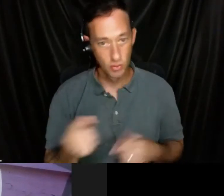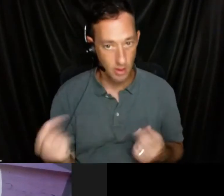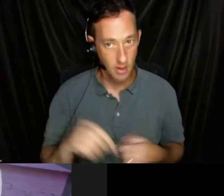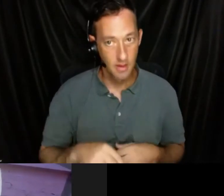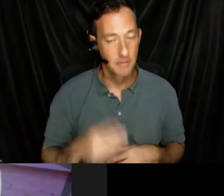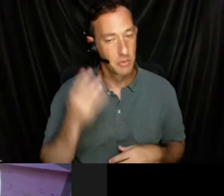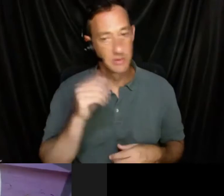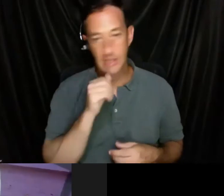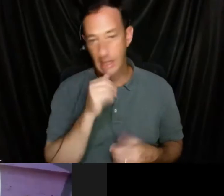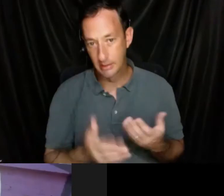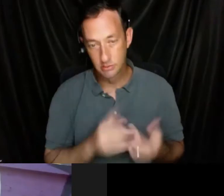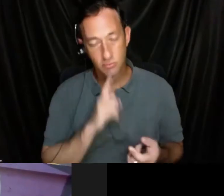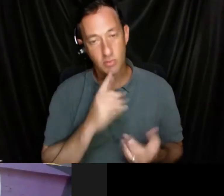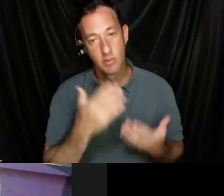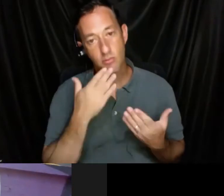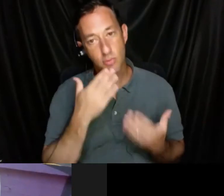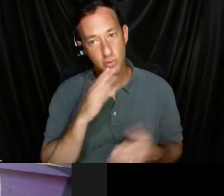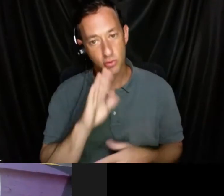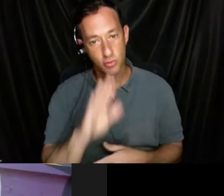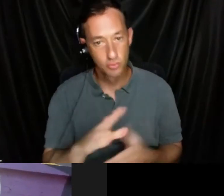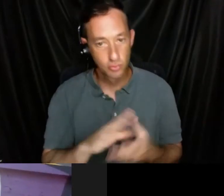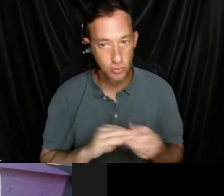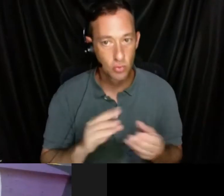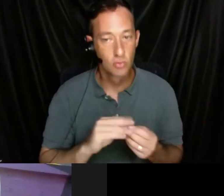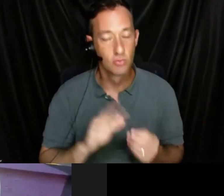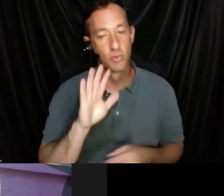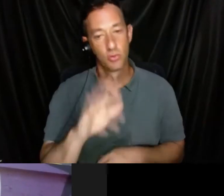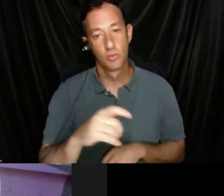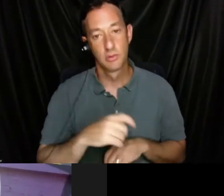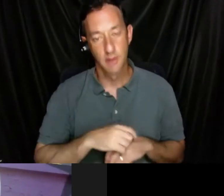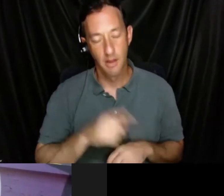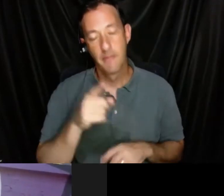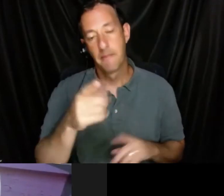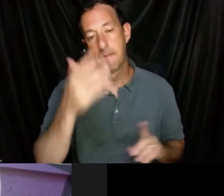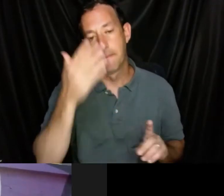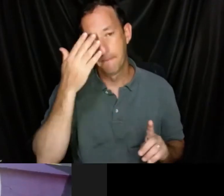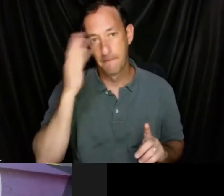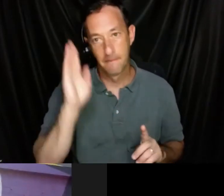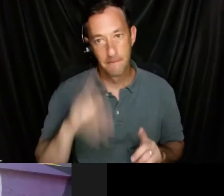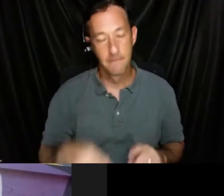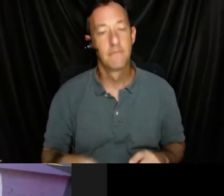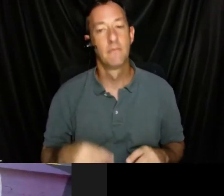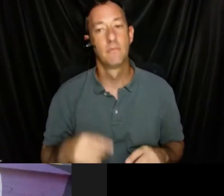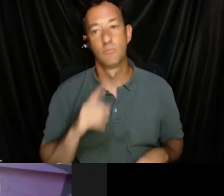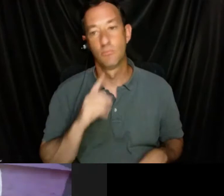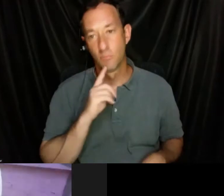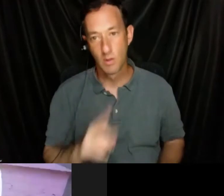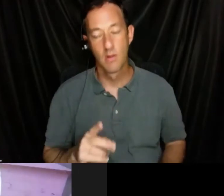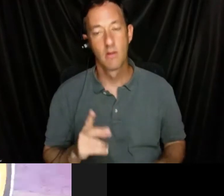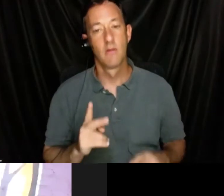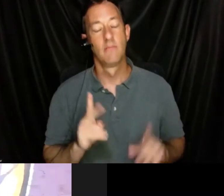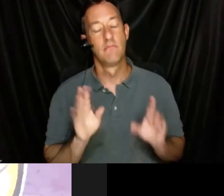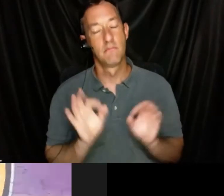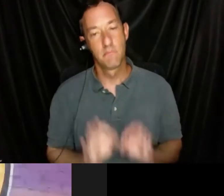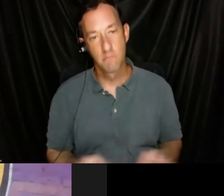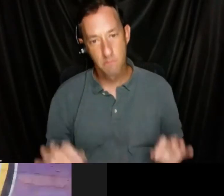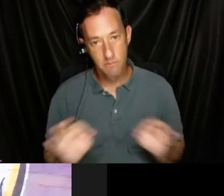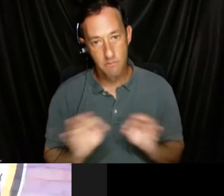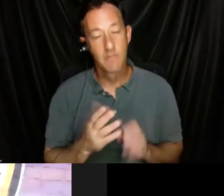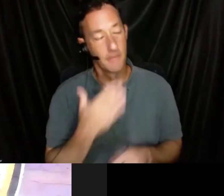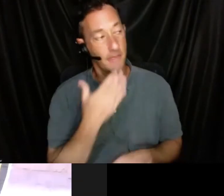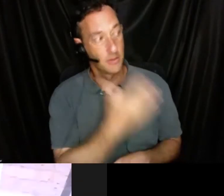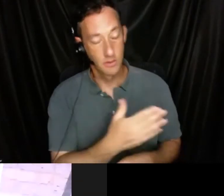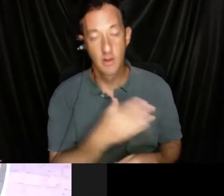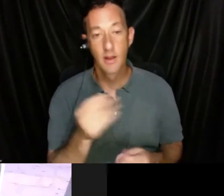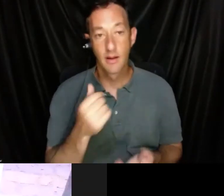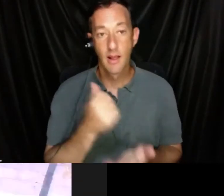we very much appreciate your story and your time. As you know, it is so incredibly important and helpful for